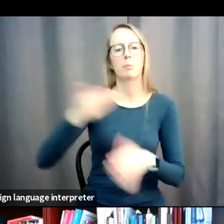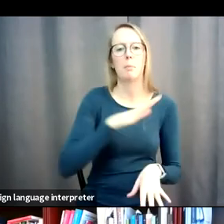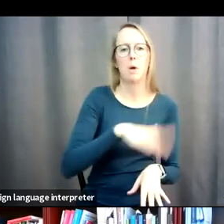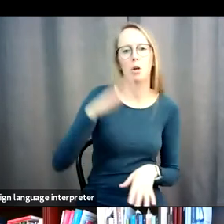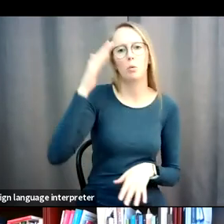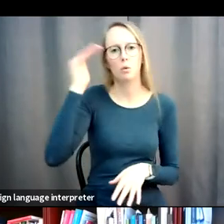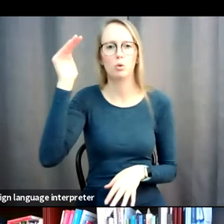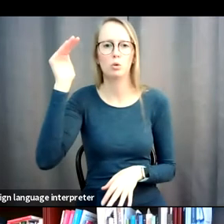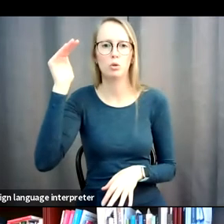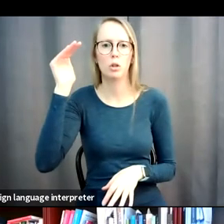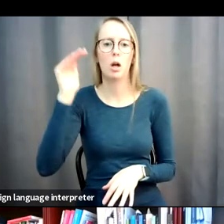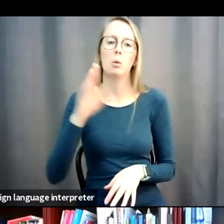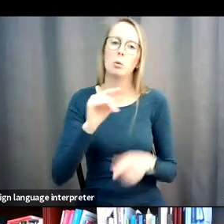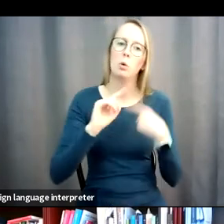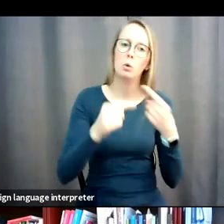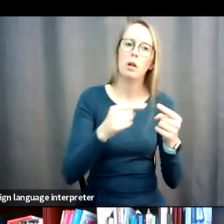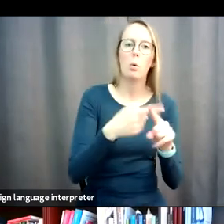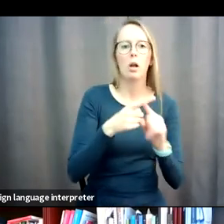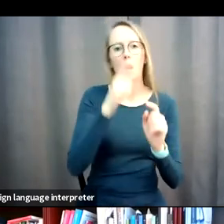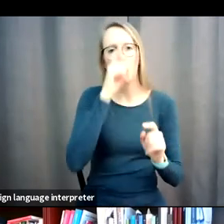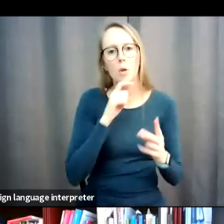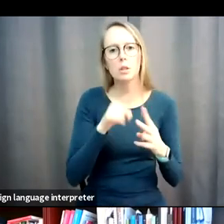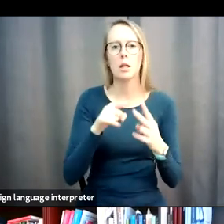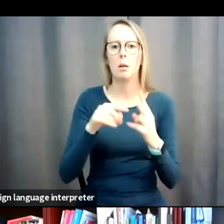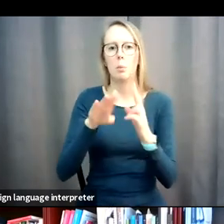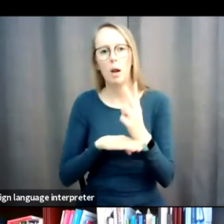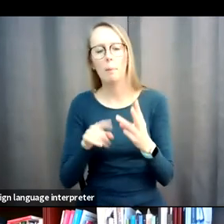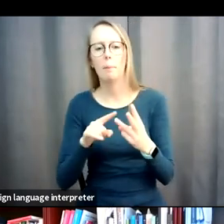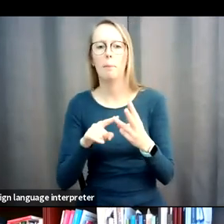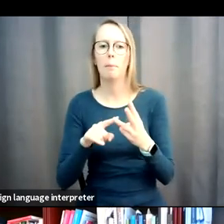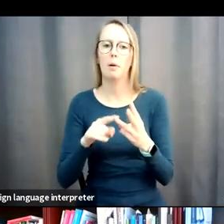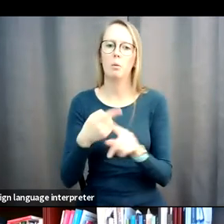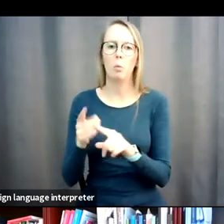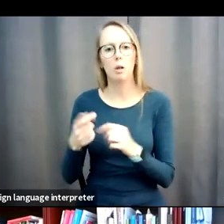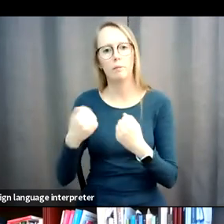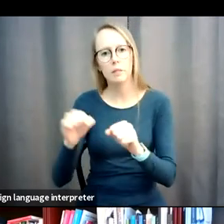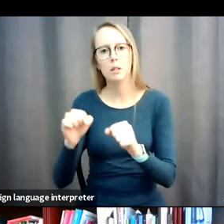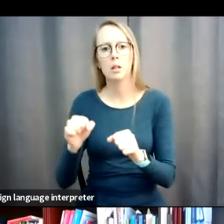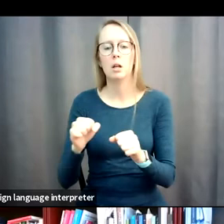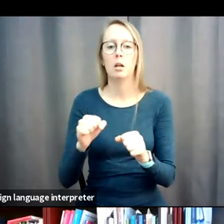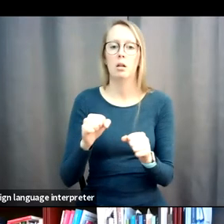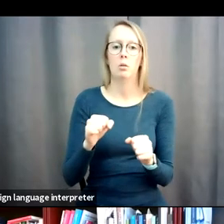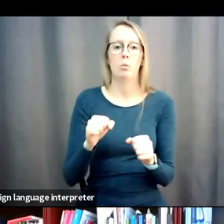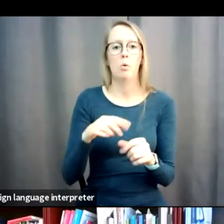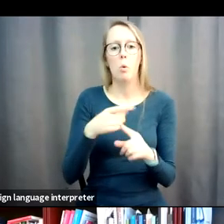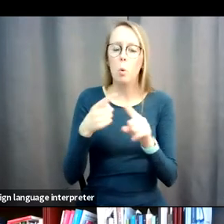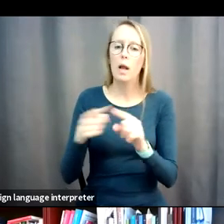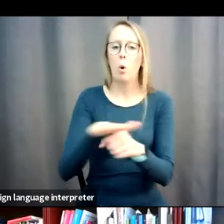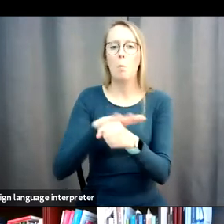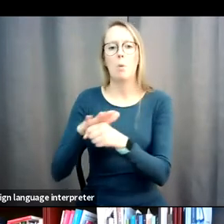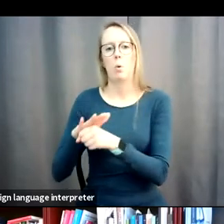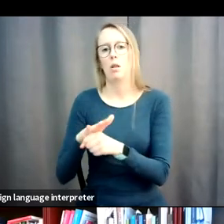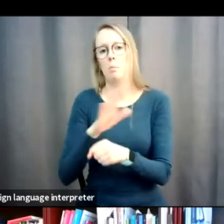the development of policies, programs, and measures in all relevant contexts of children's lives.